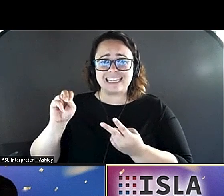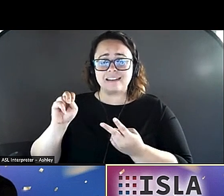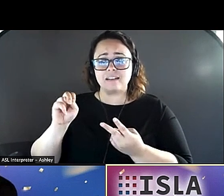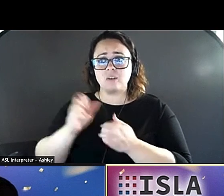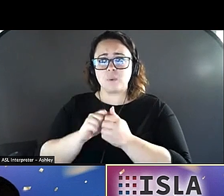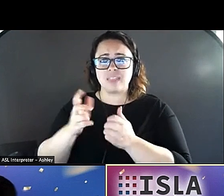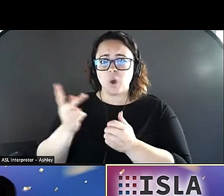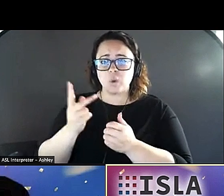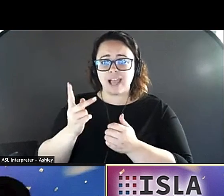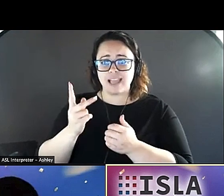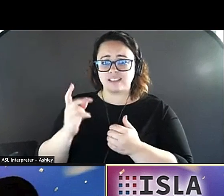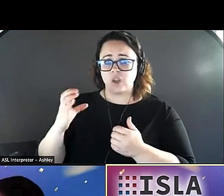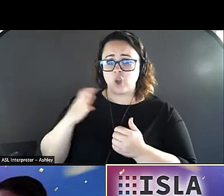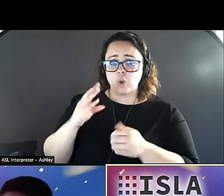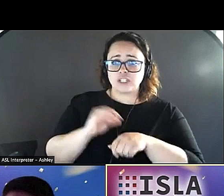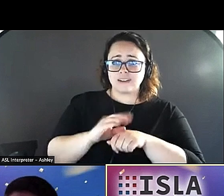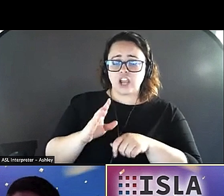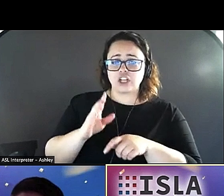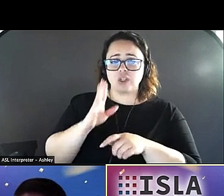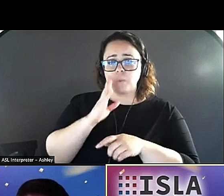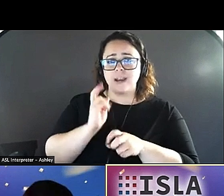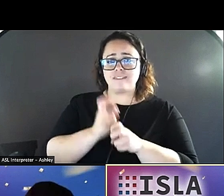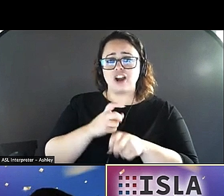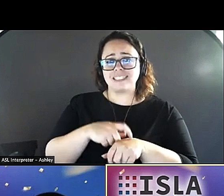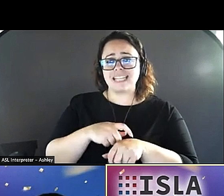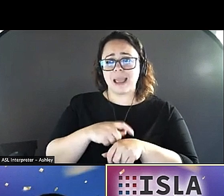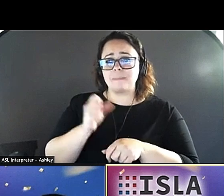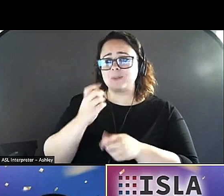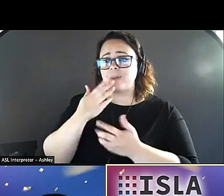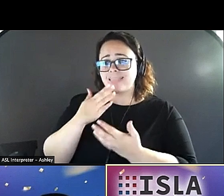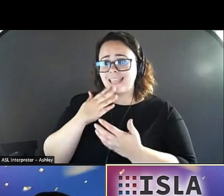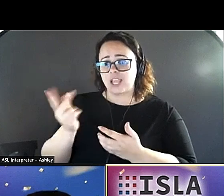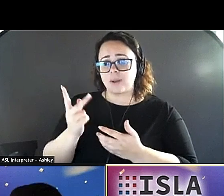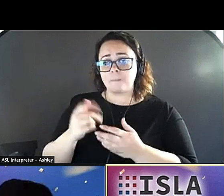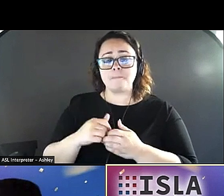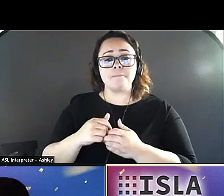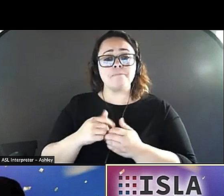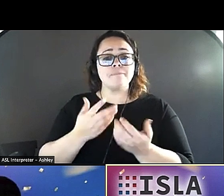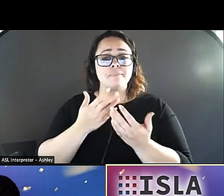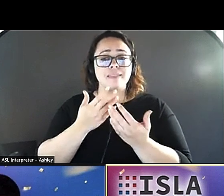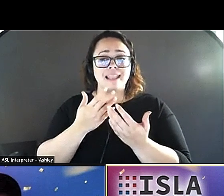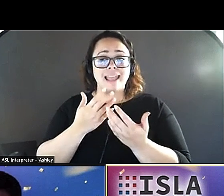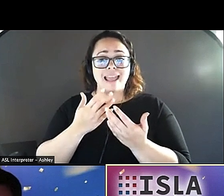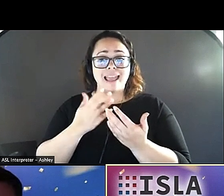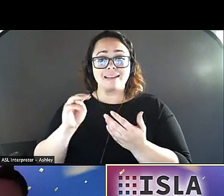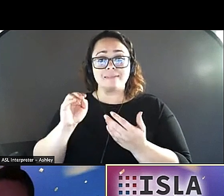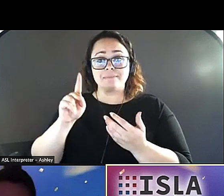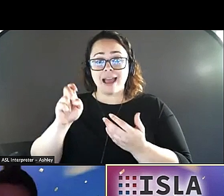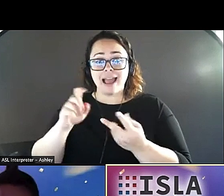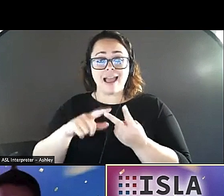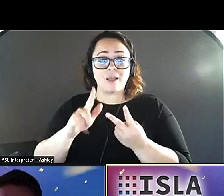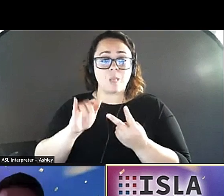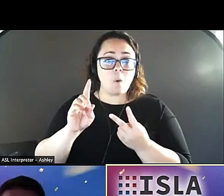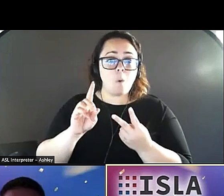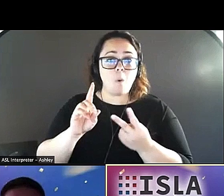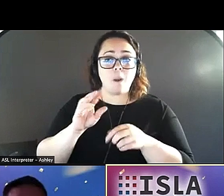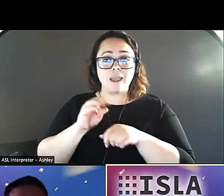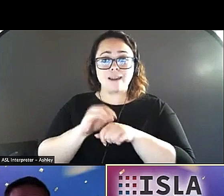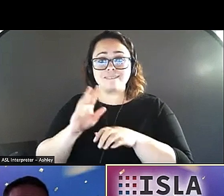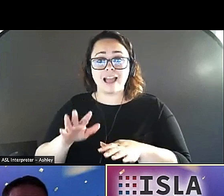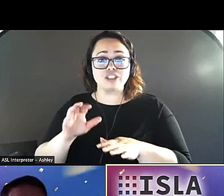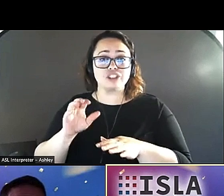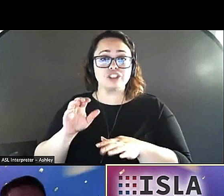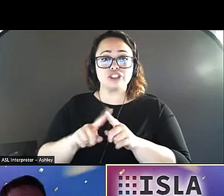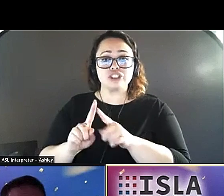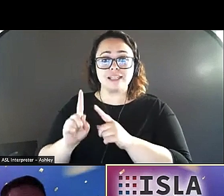and advisors would have a much harder time. To reiterate the thanks to the coaches, right? Mike and Lloyd and the advisors. And ultimately, thank